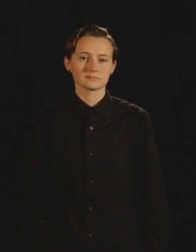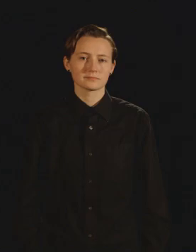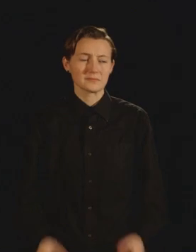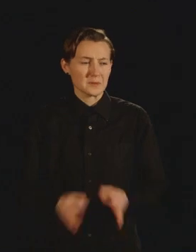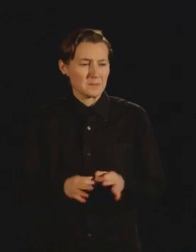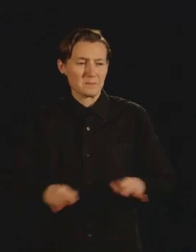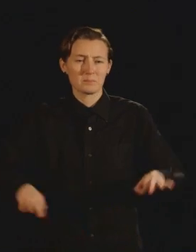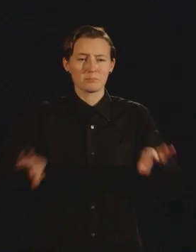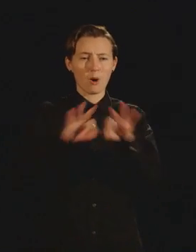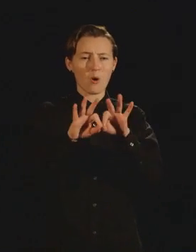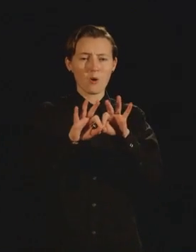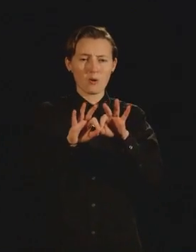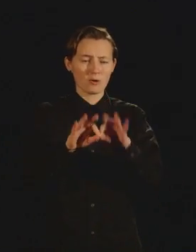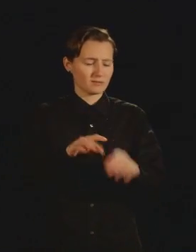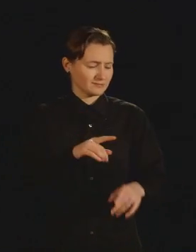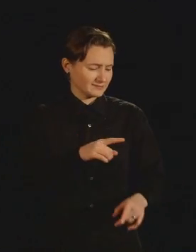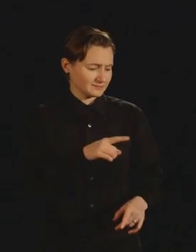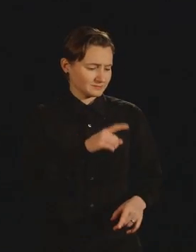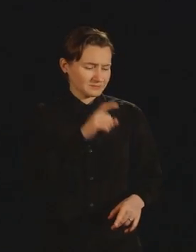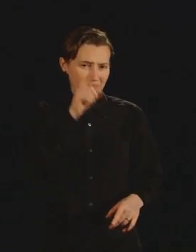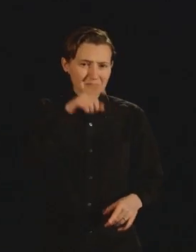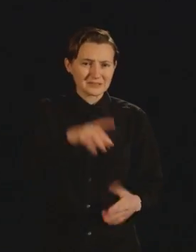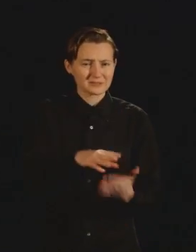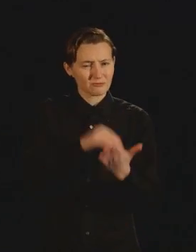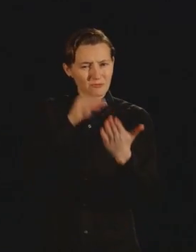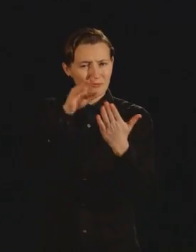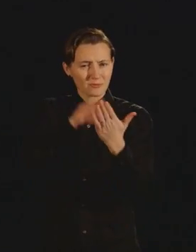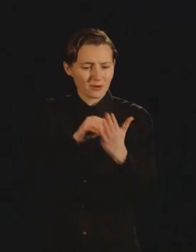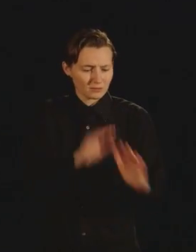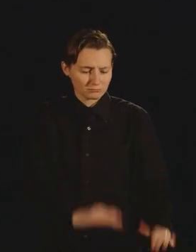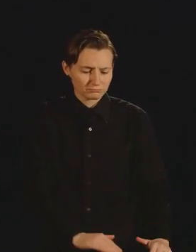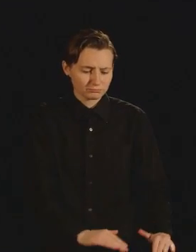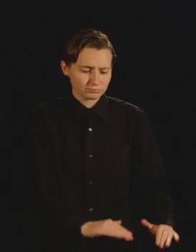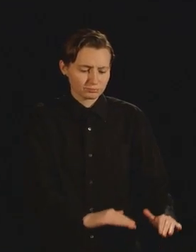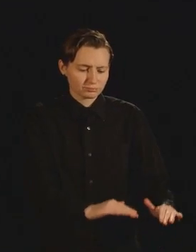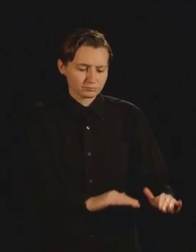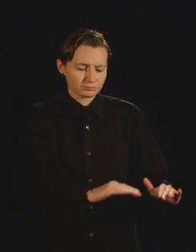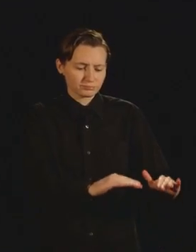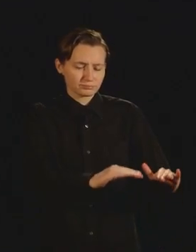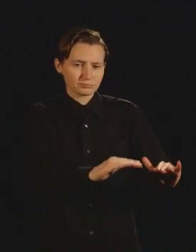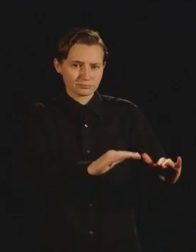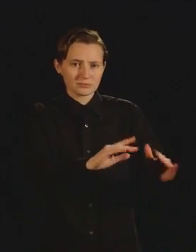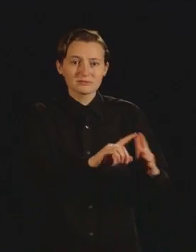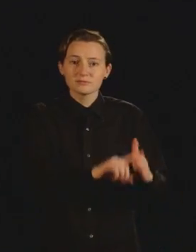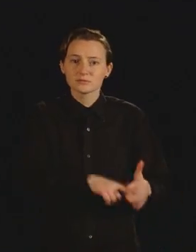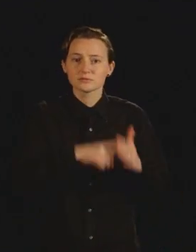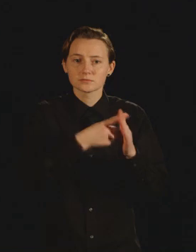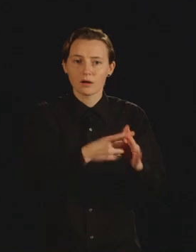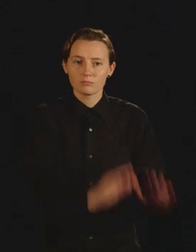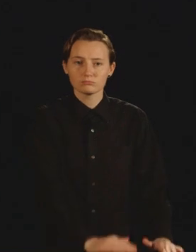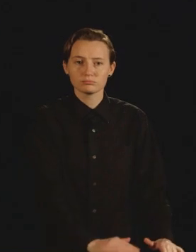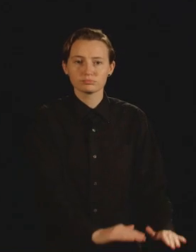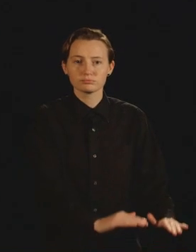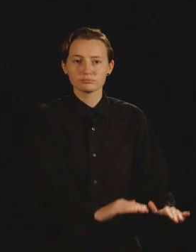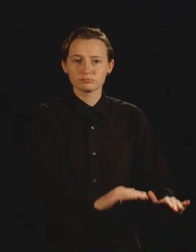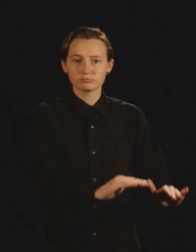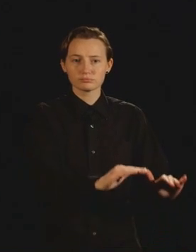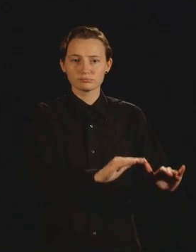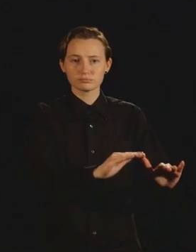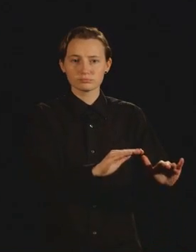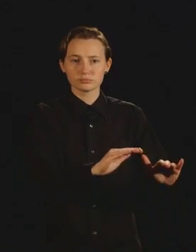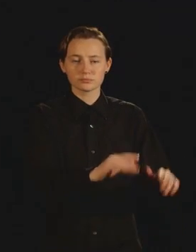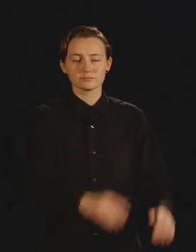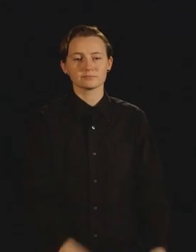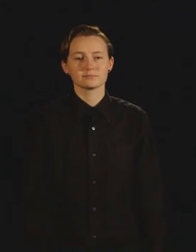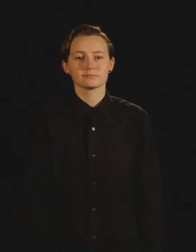It's critical that men and boys learn about the skills of emotional intelligence and fluency since